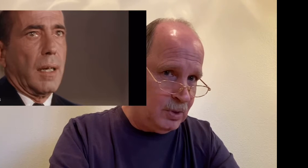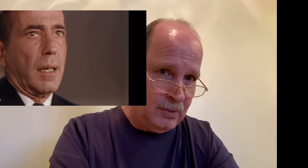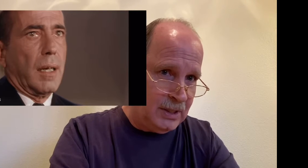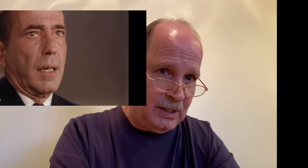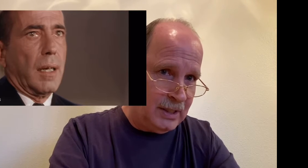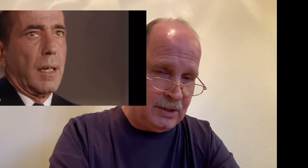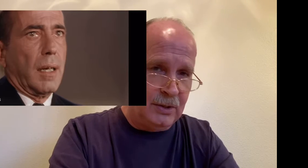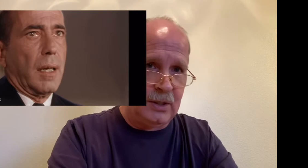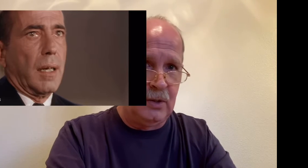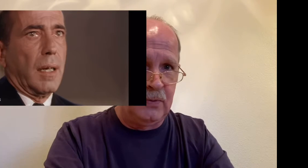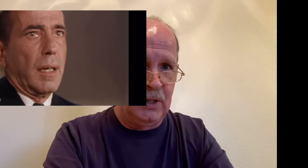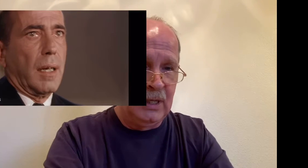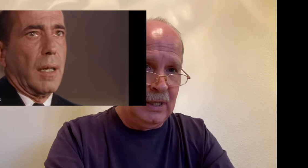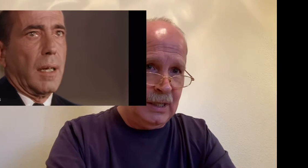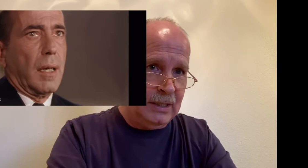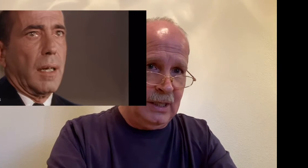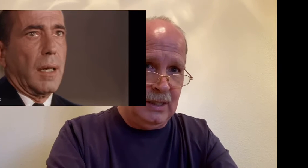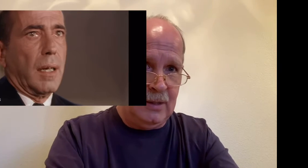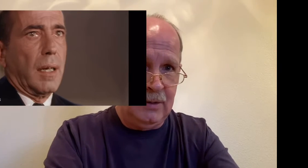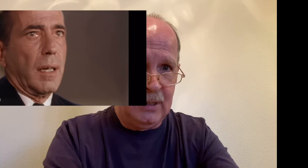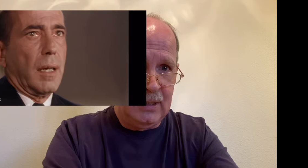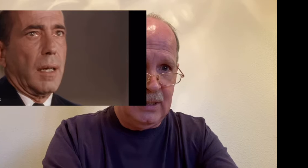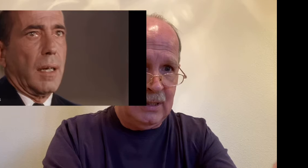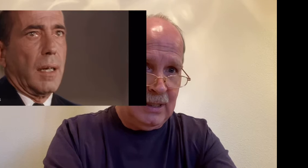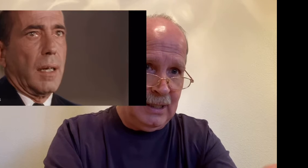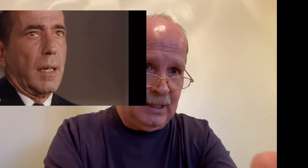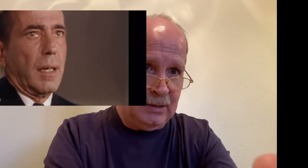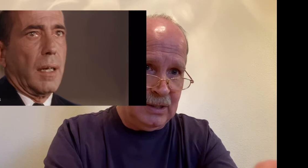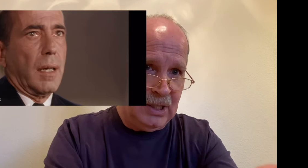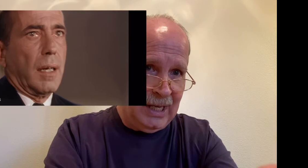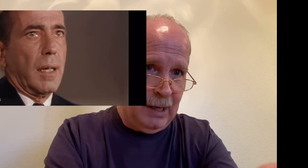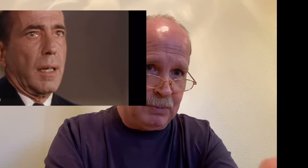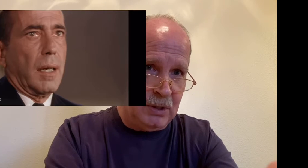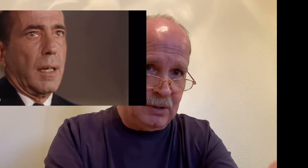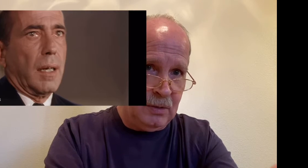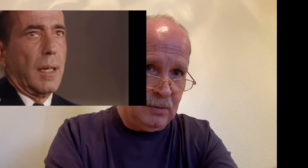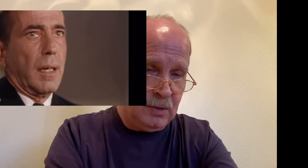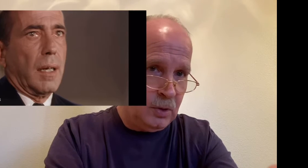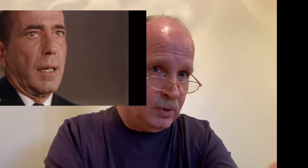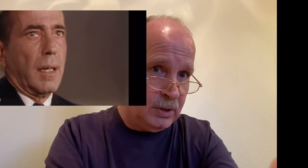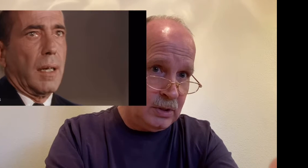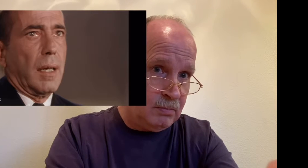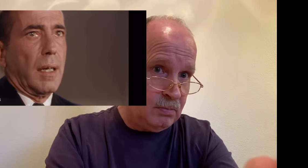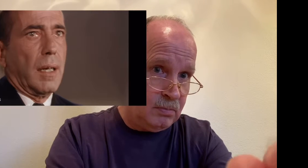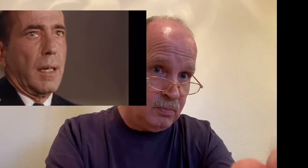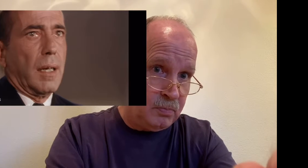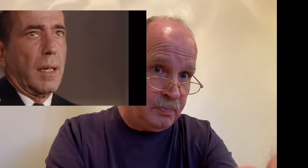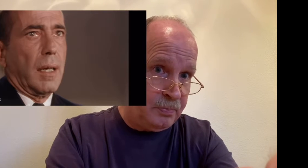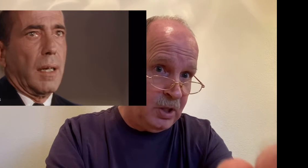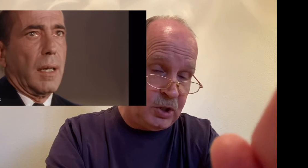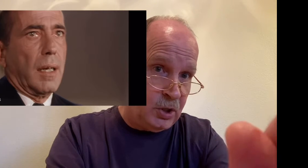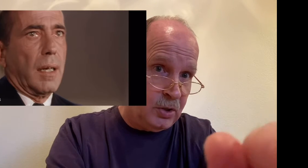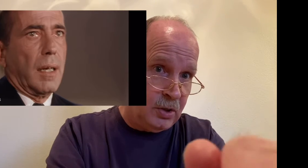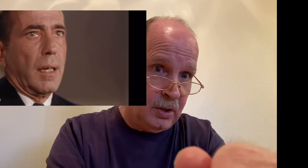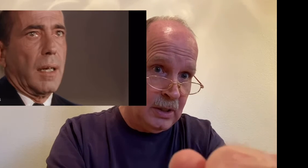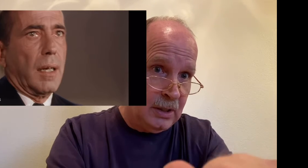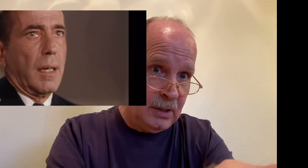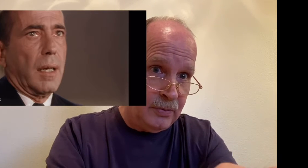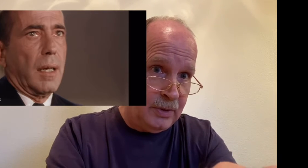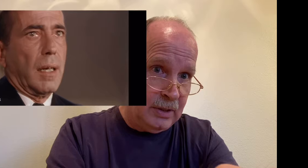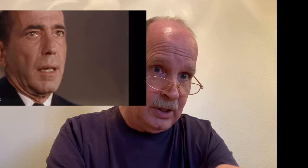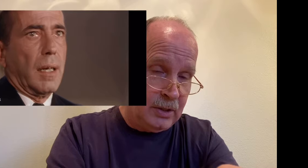ship, mutiny, they took over, and now the captain, they're